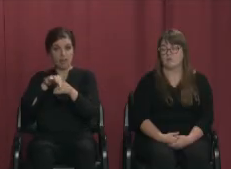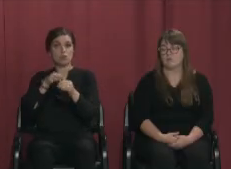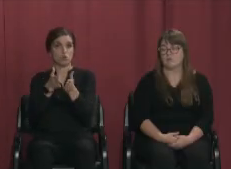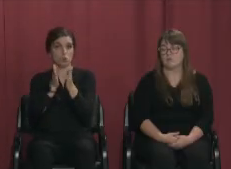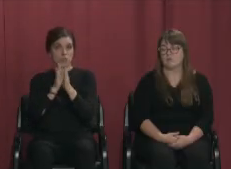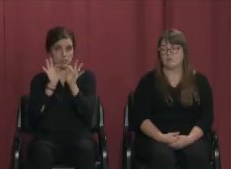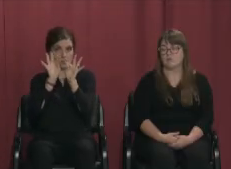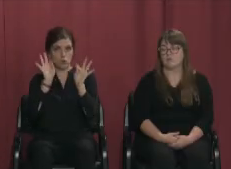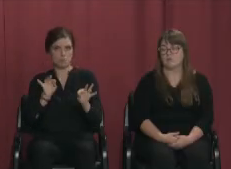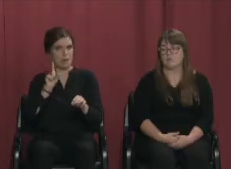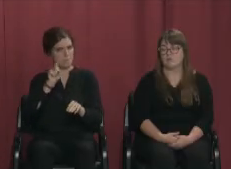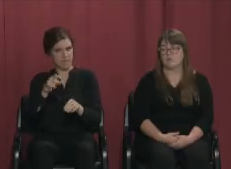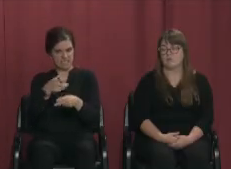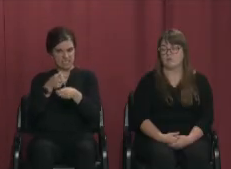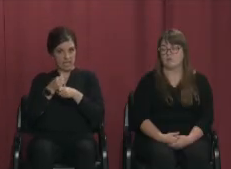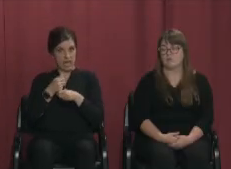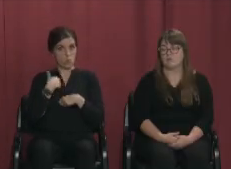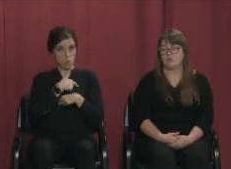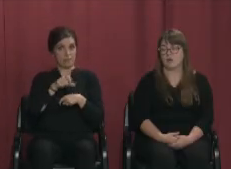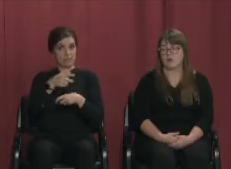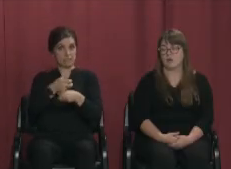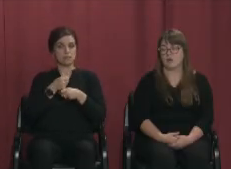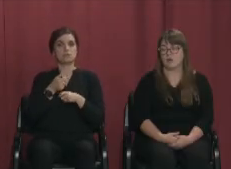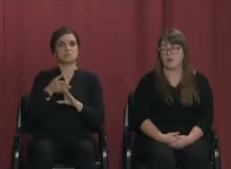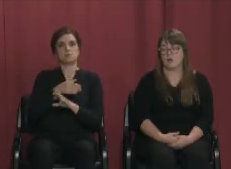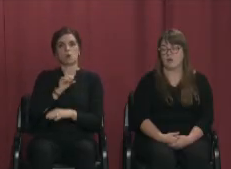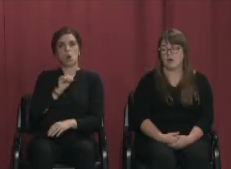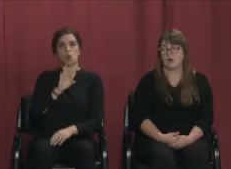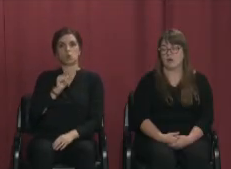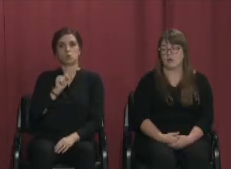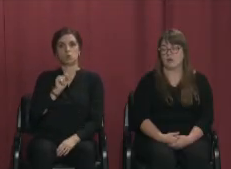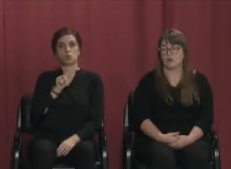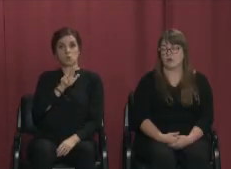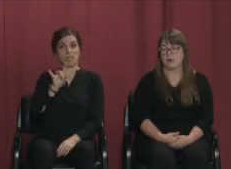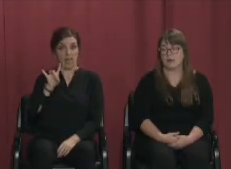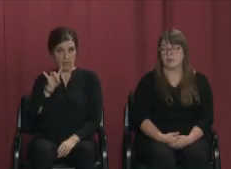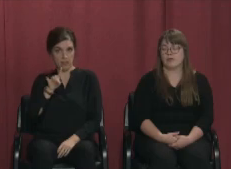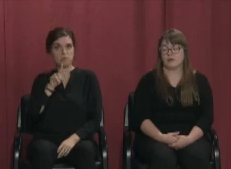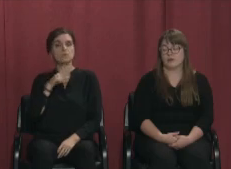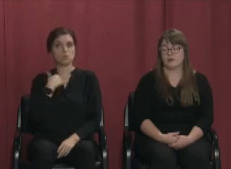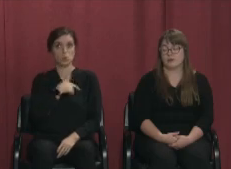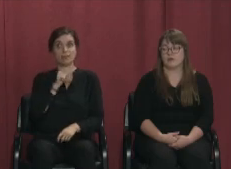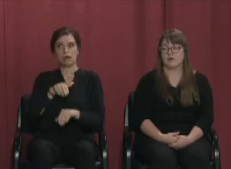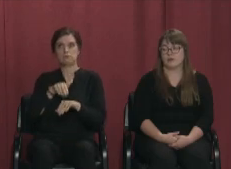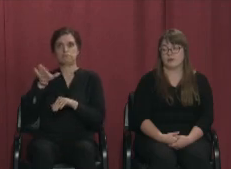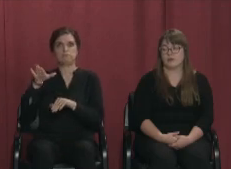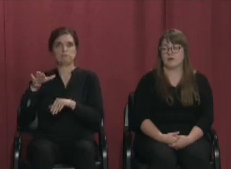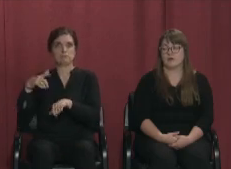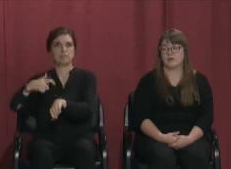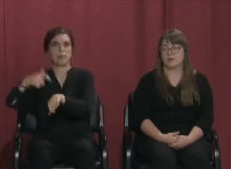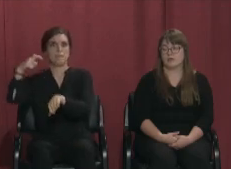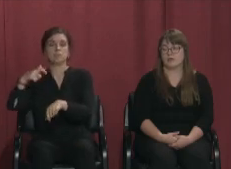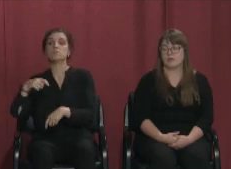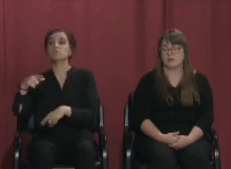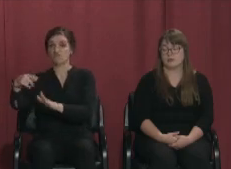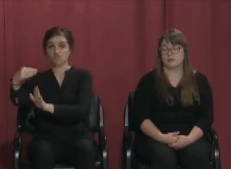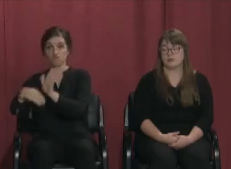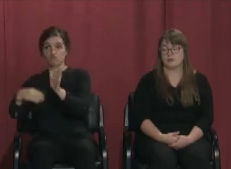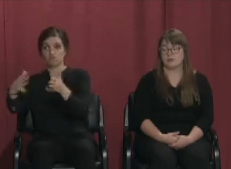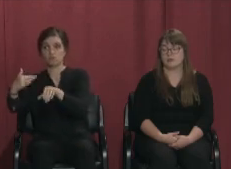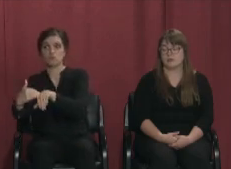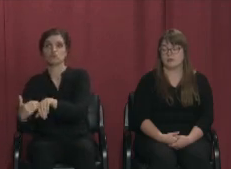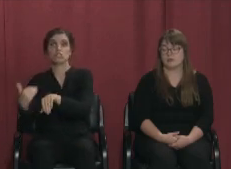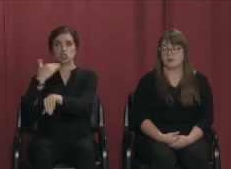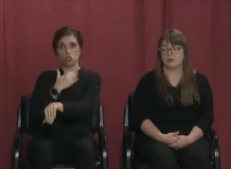October 28th. Okay. So that you can get your absentee ballot in time. You then got to return that absentee ballot if you did